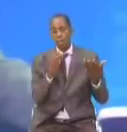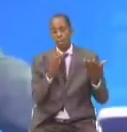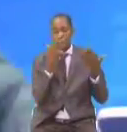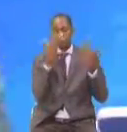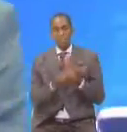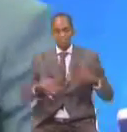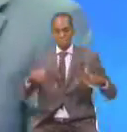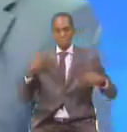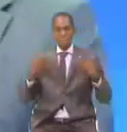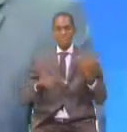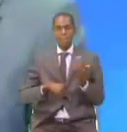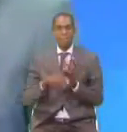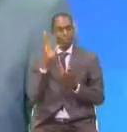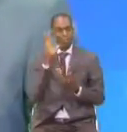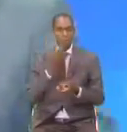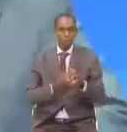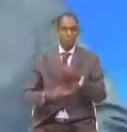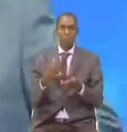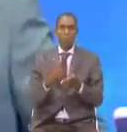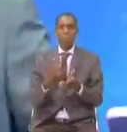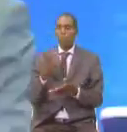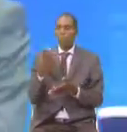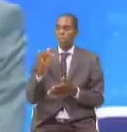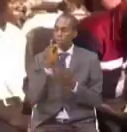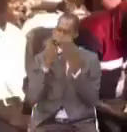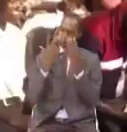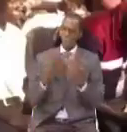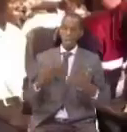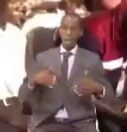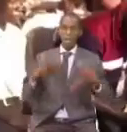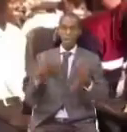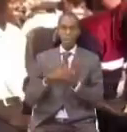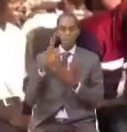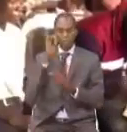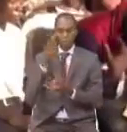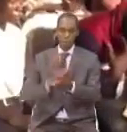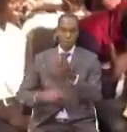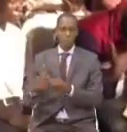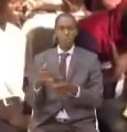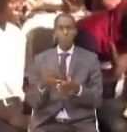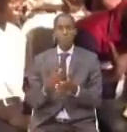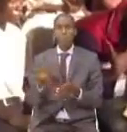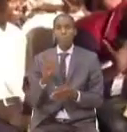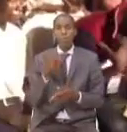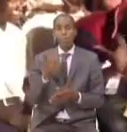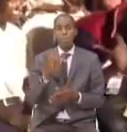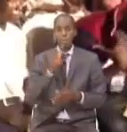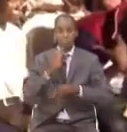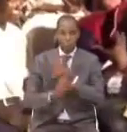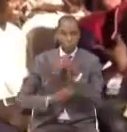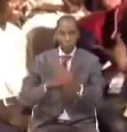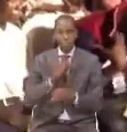come. Where there is sorrow, happiness will come. Where there is suffering, relief